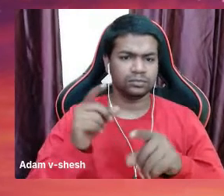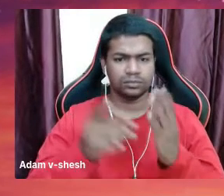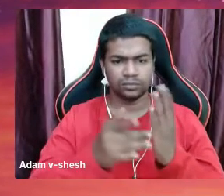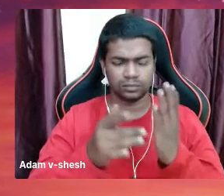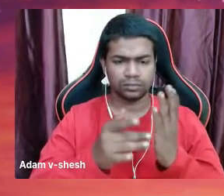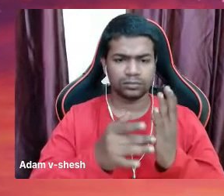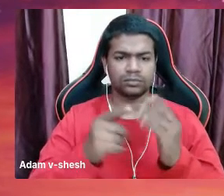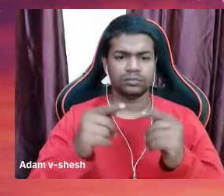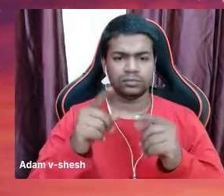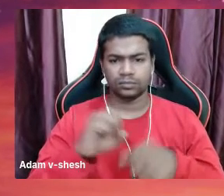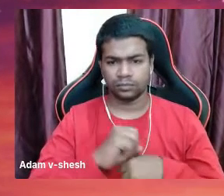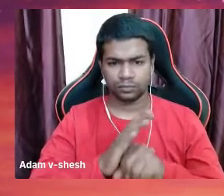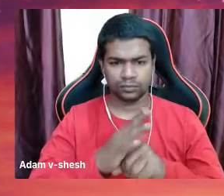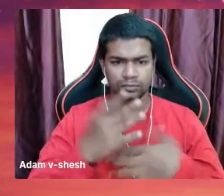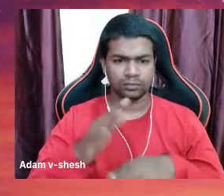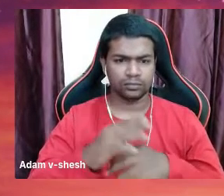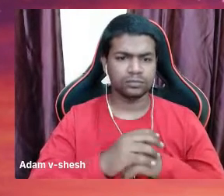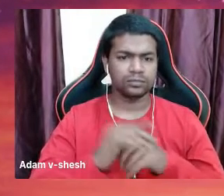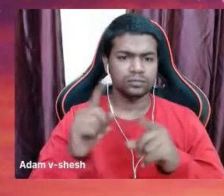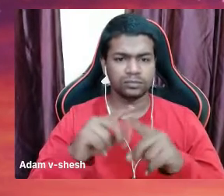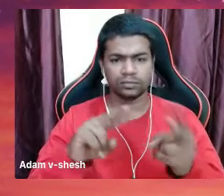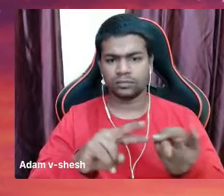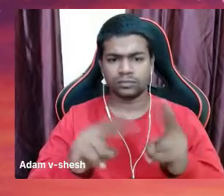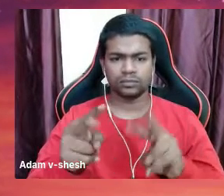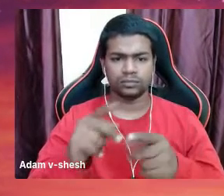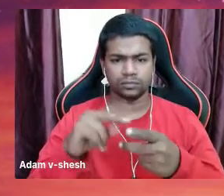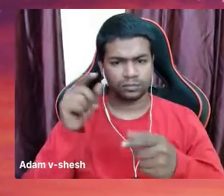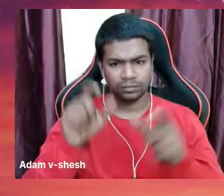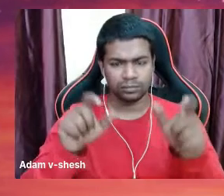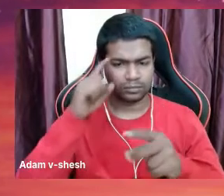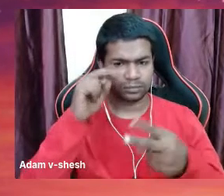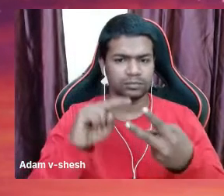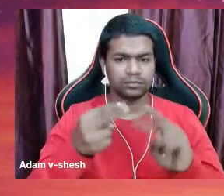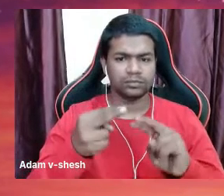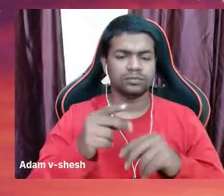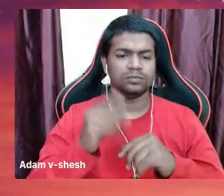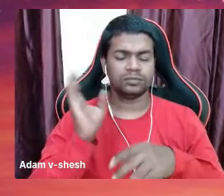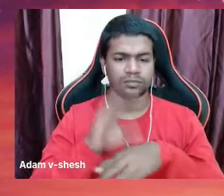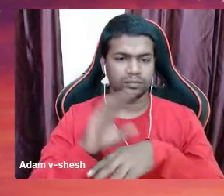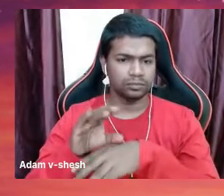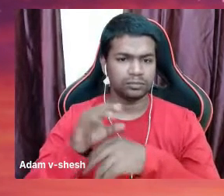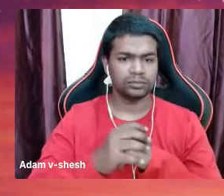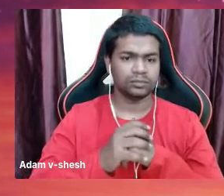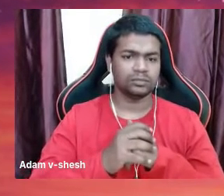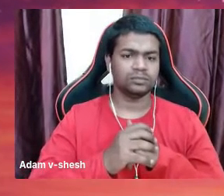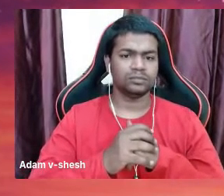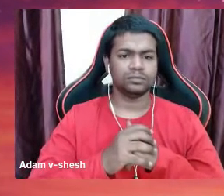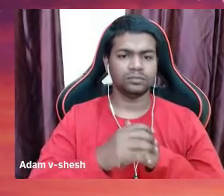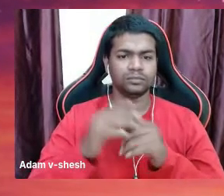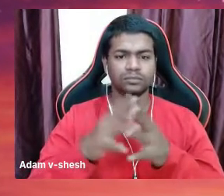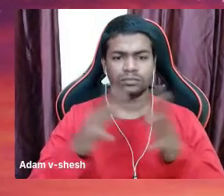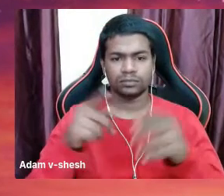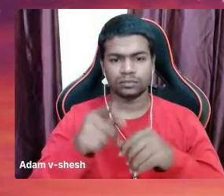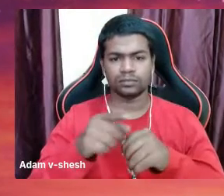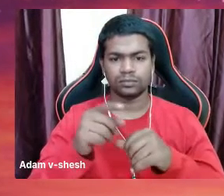acceleration due to COVID has suddenly transformed the mindset of the domestic investor. And while there's been this big bull run in the